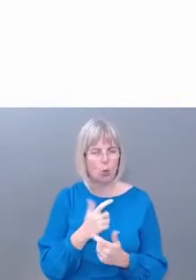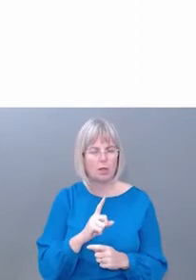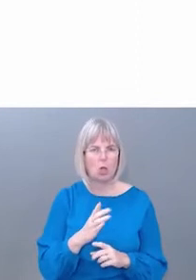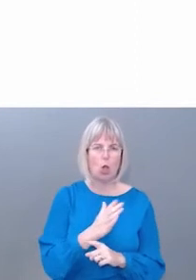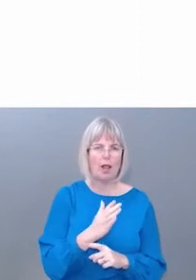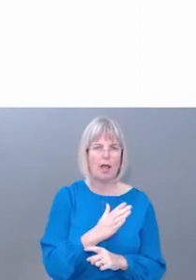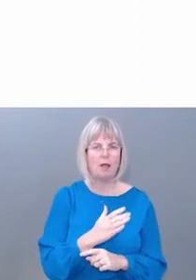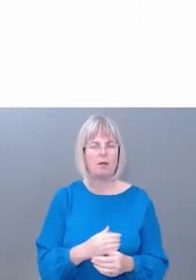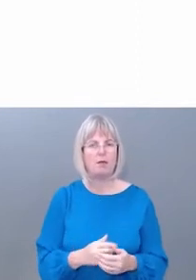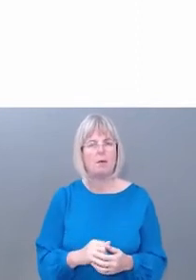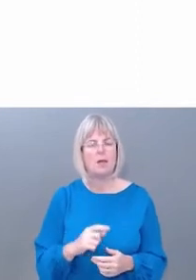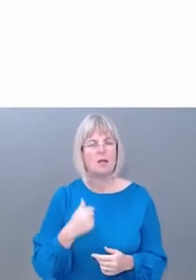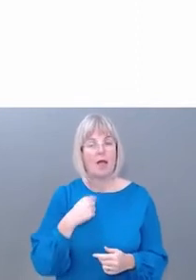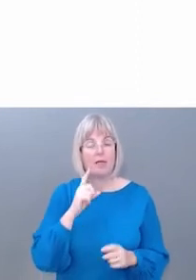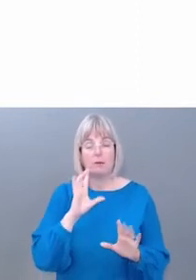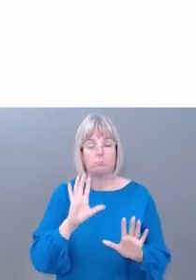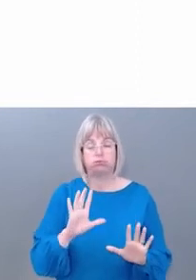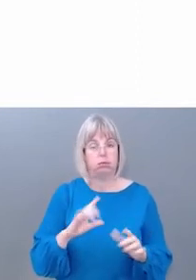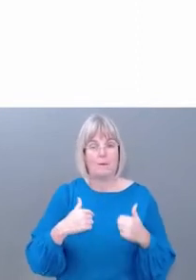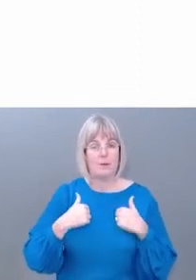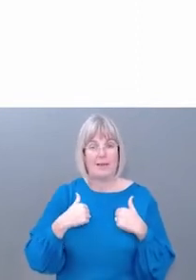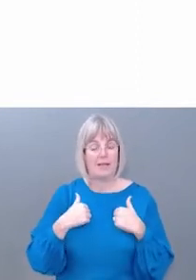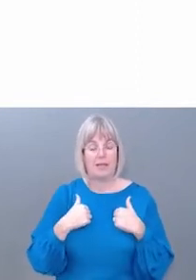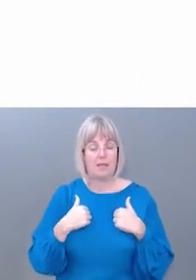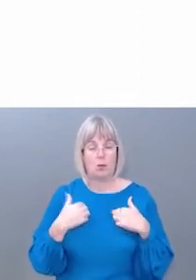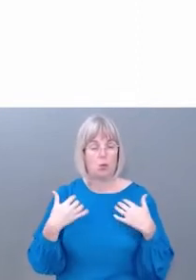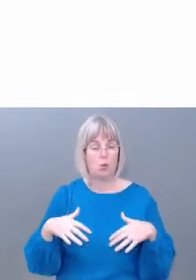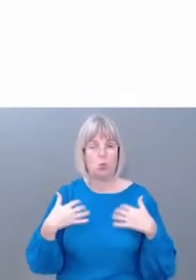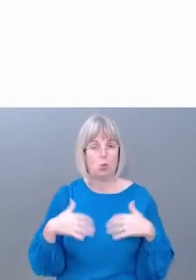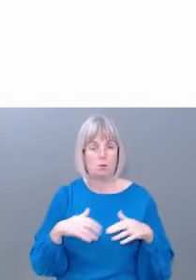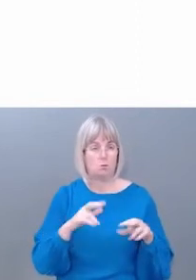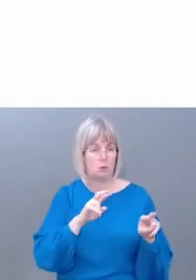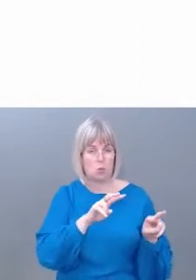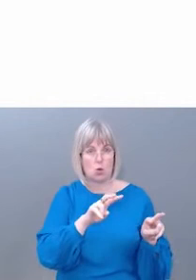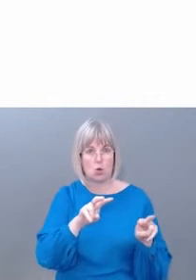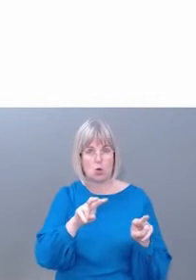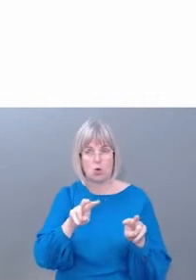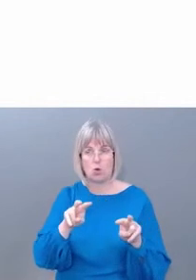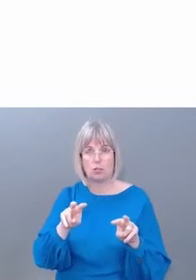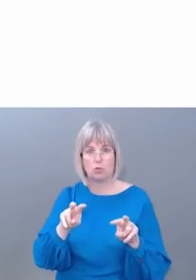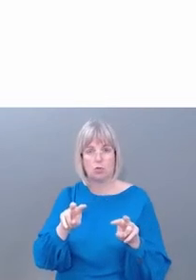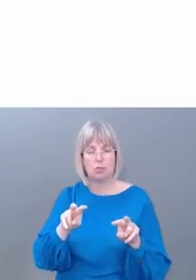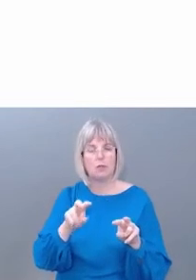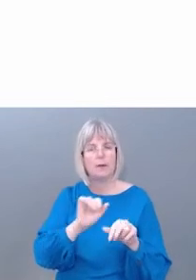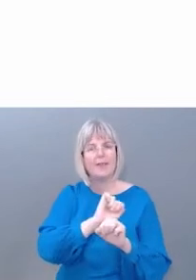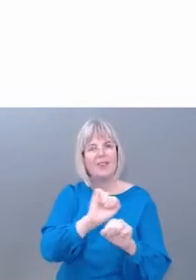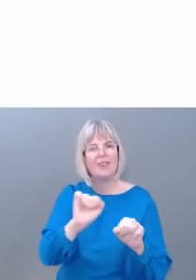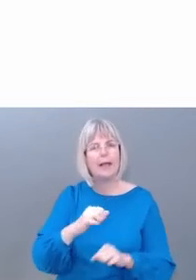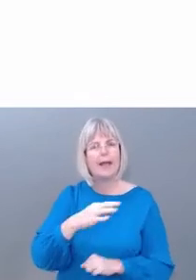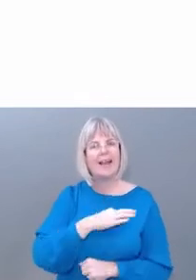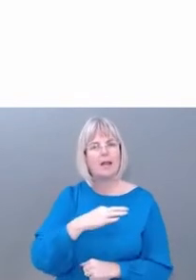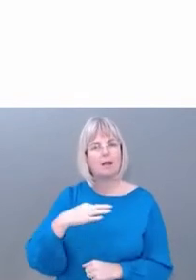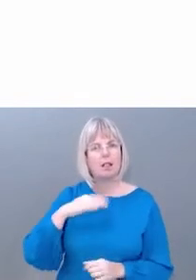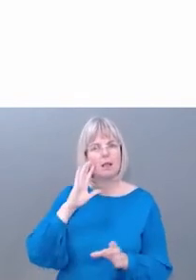really phenomenal for me is watching the way in which the clinical psychologist who's been involved in this work